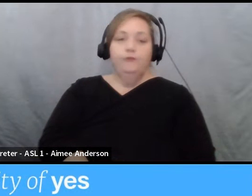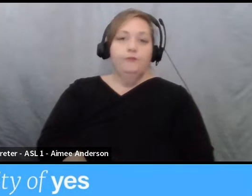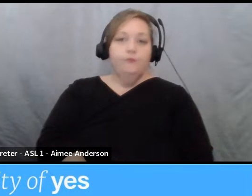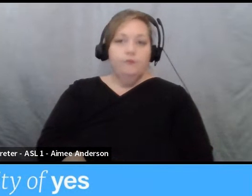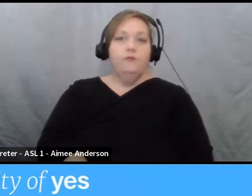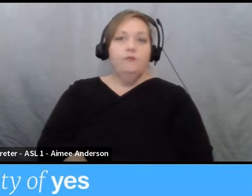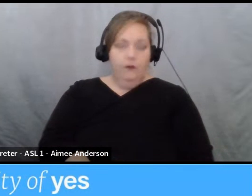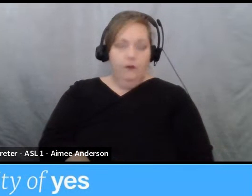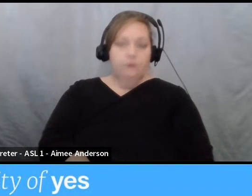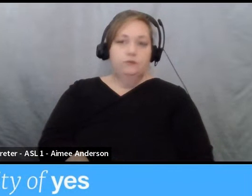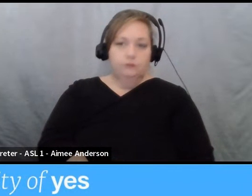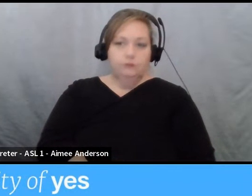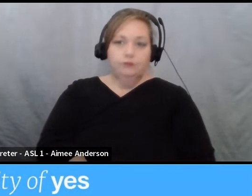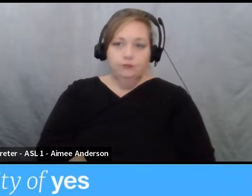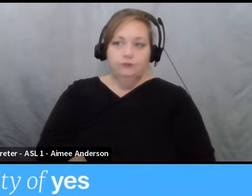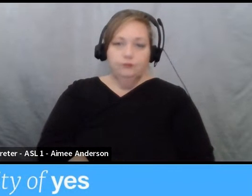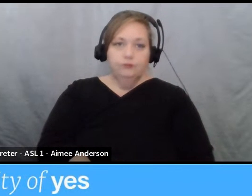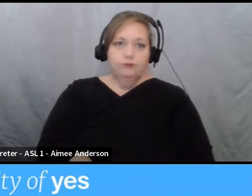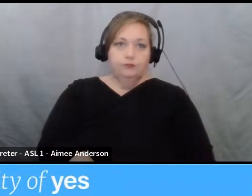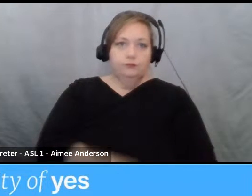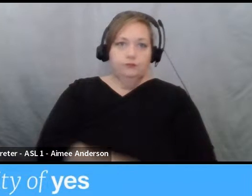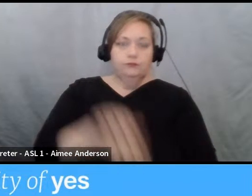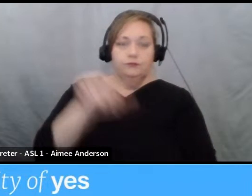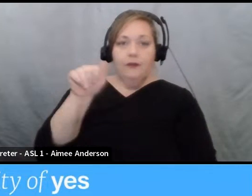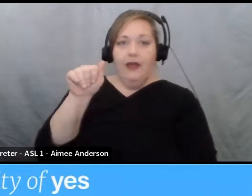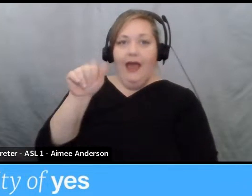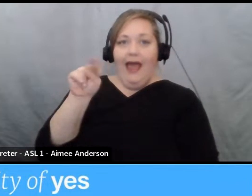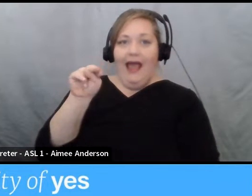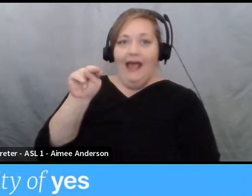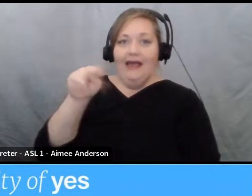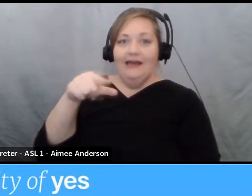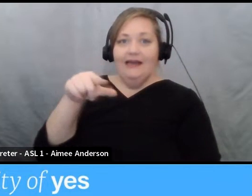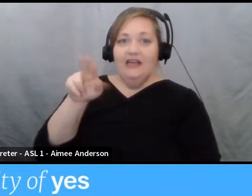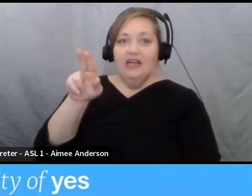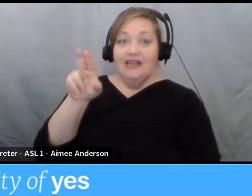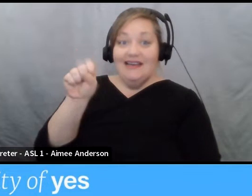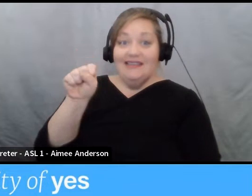Great. Angus Fisher, you're next.